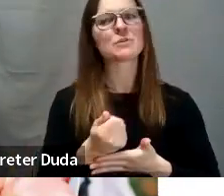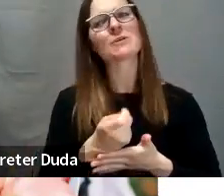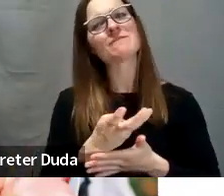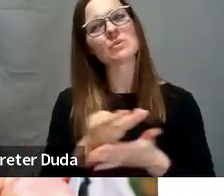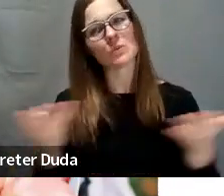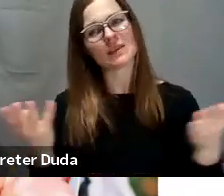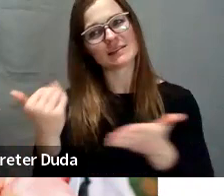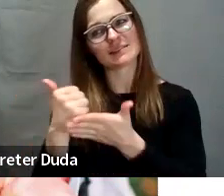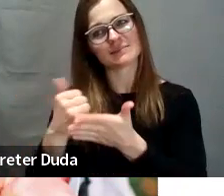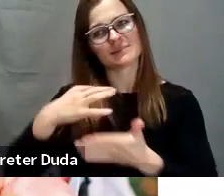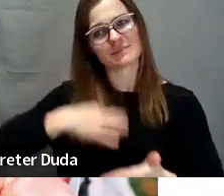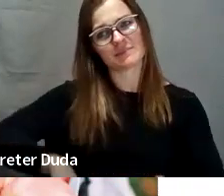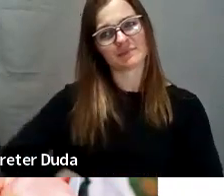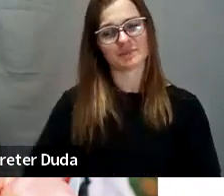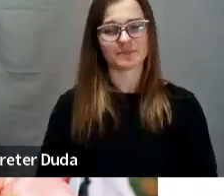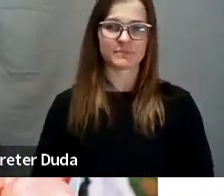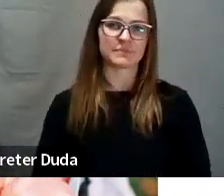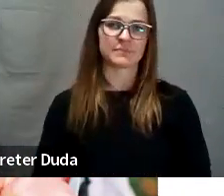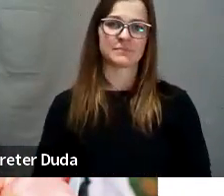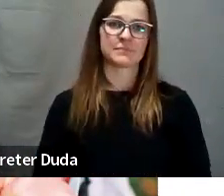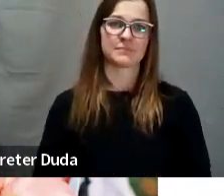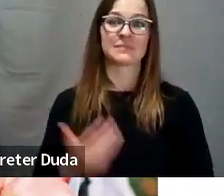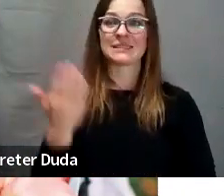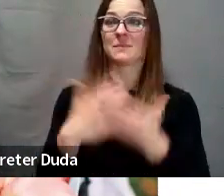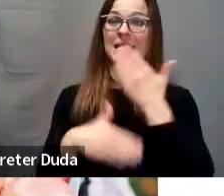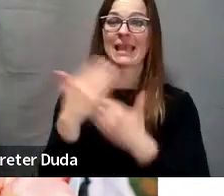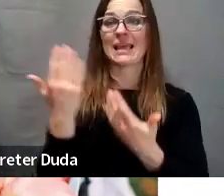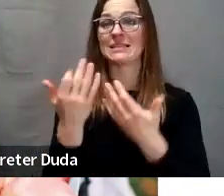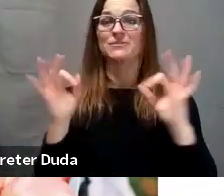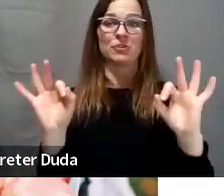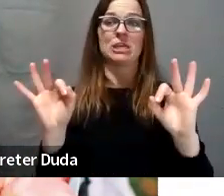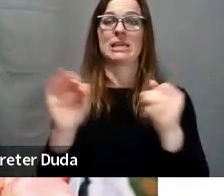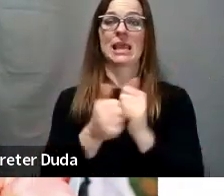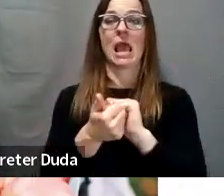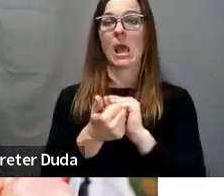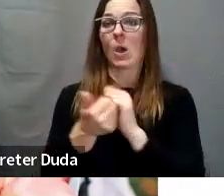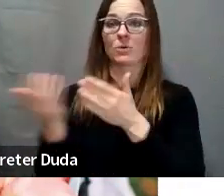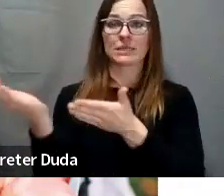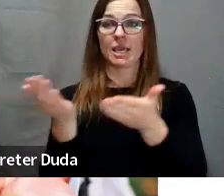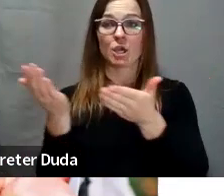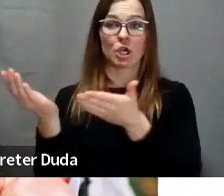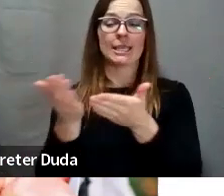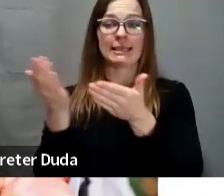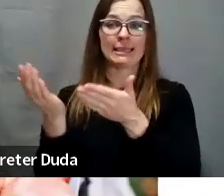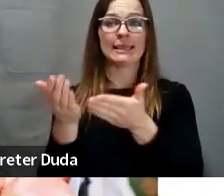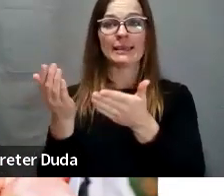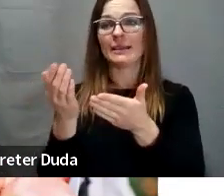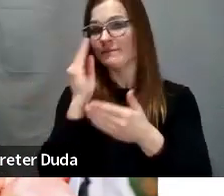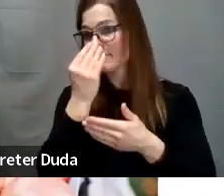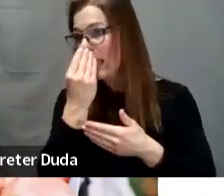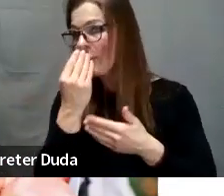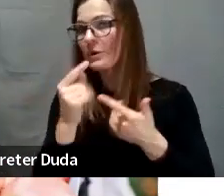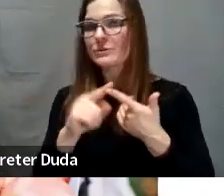can help if you're looking for some hands-free ways to carry your produce or your flowers or whatever